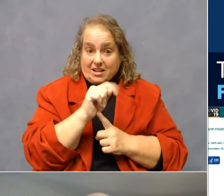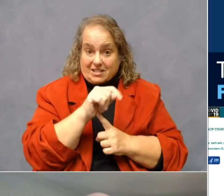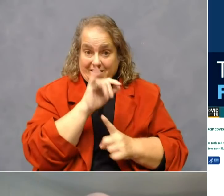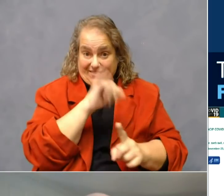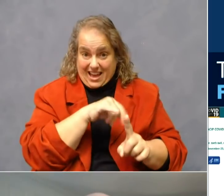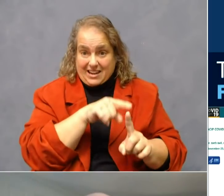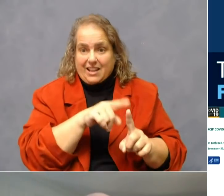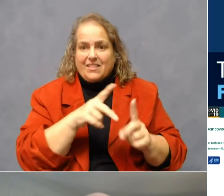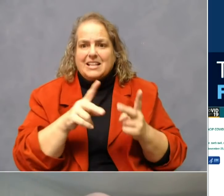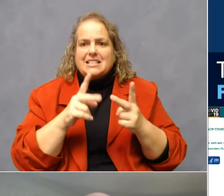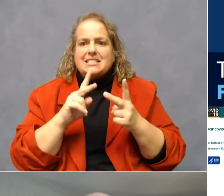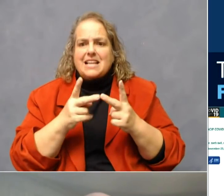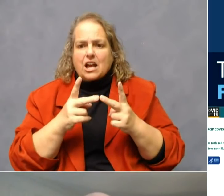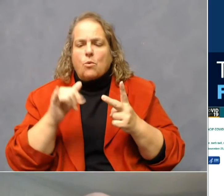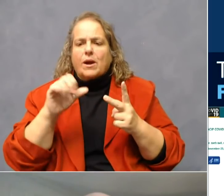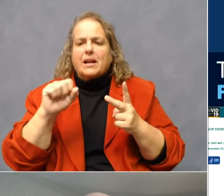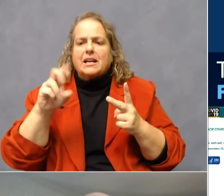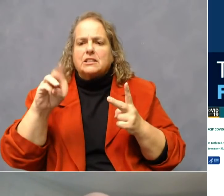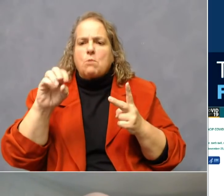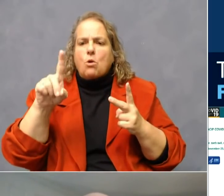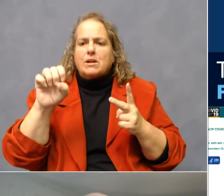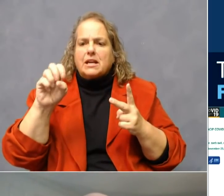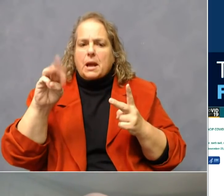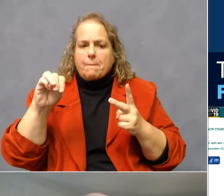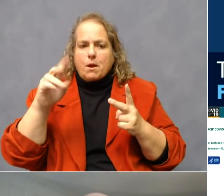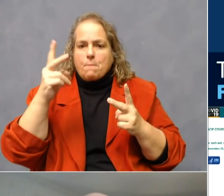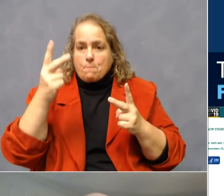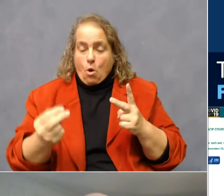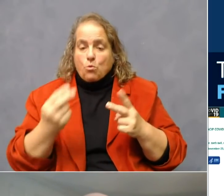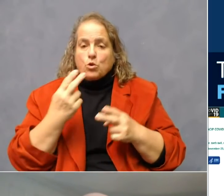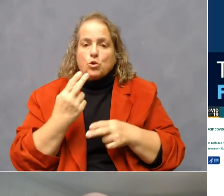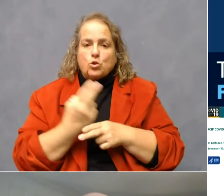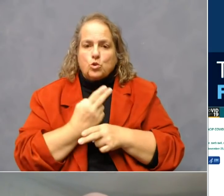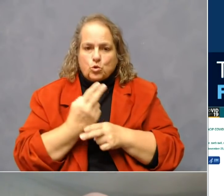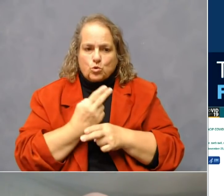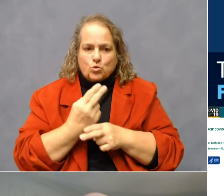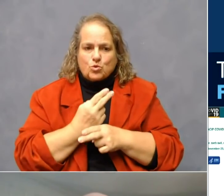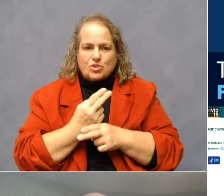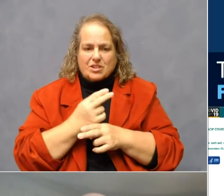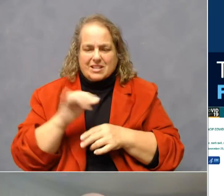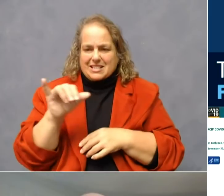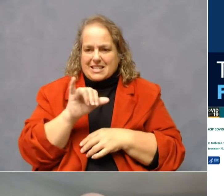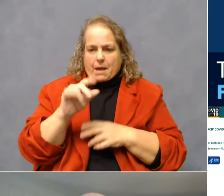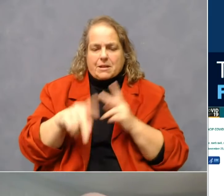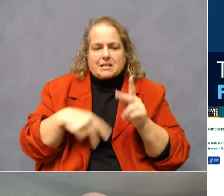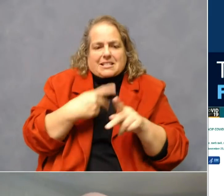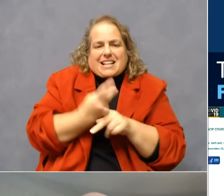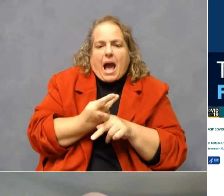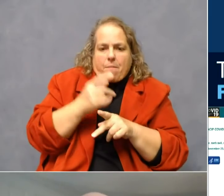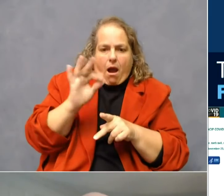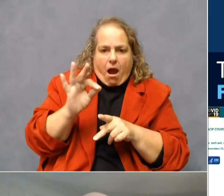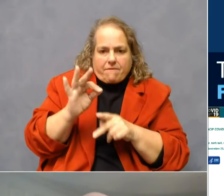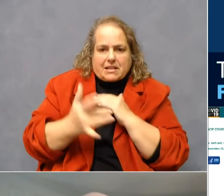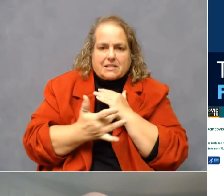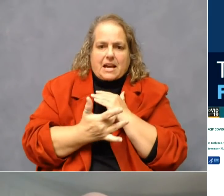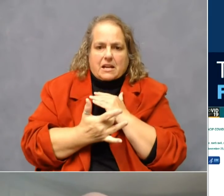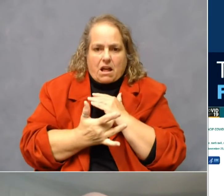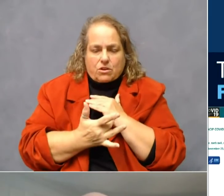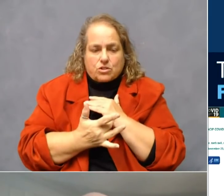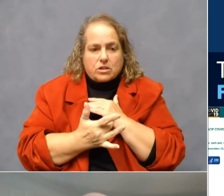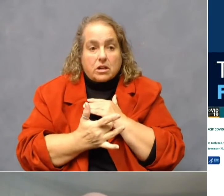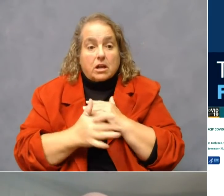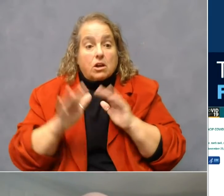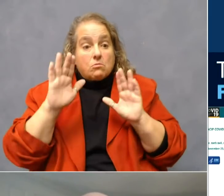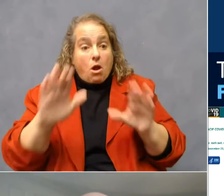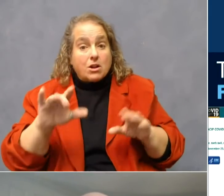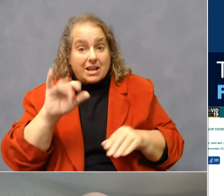new technology, messenger RNA vaccines. Remarkably, if the initial data holds when we see it at